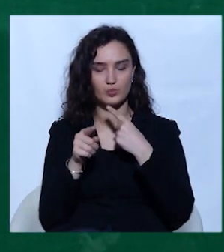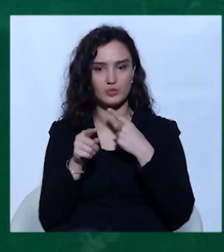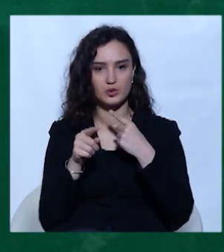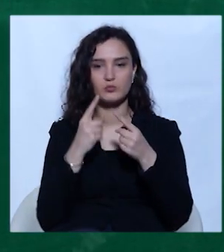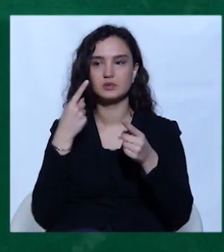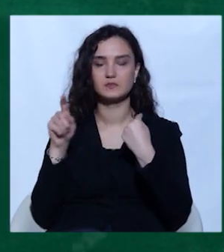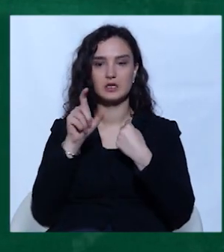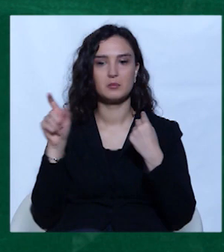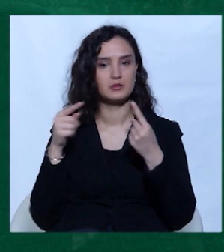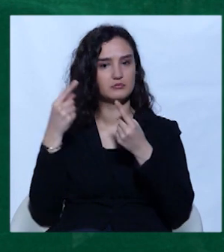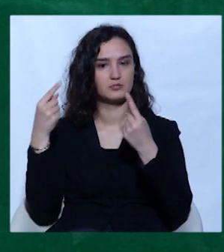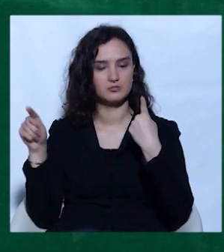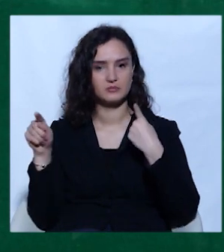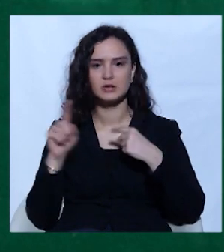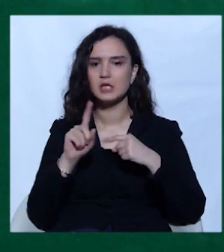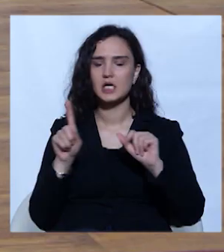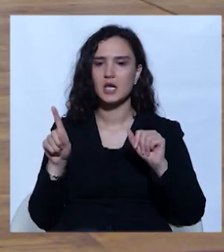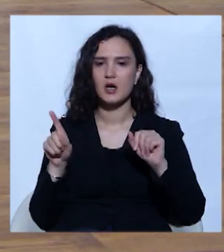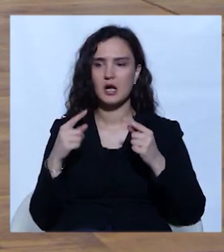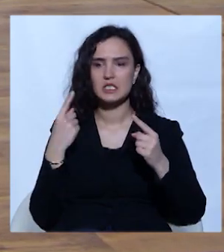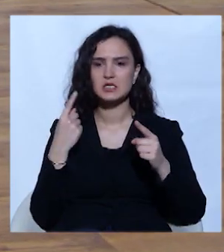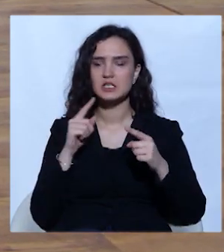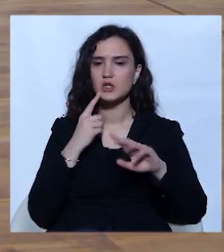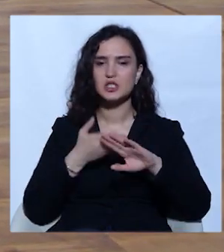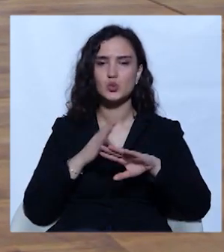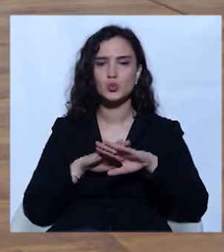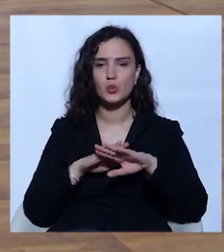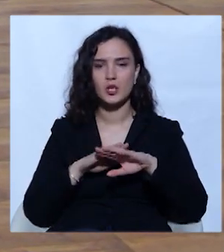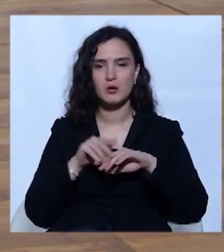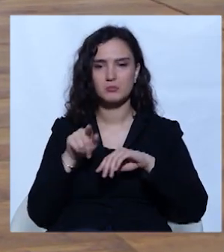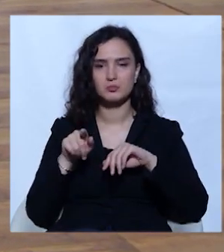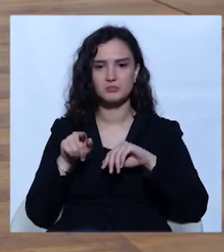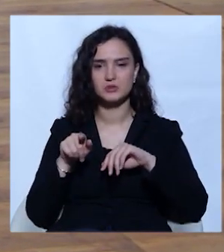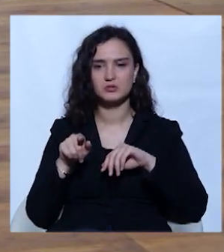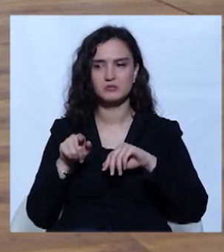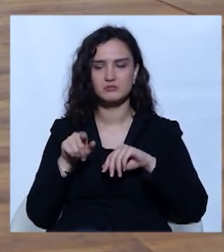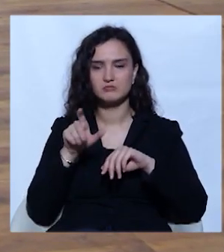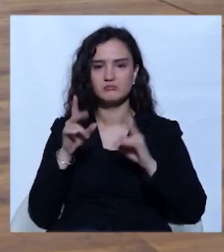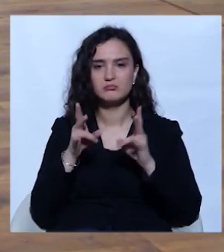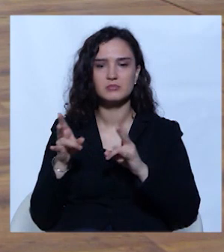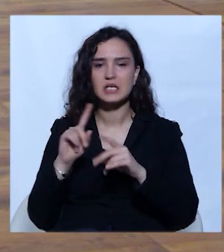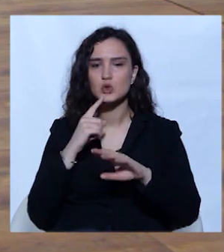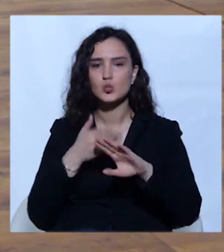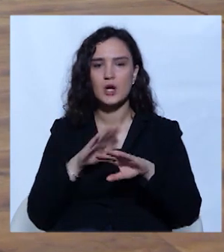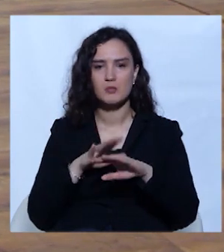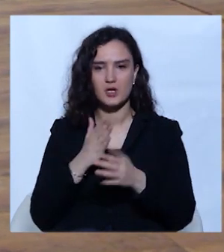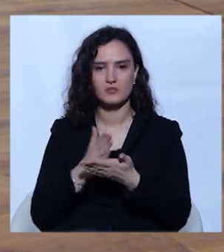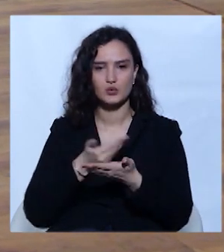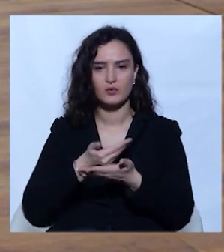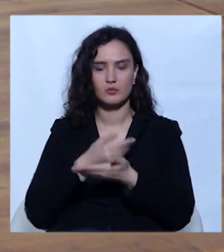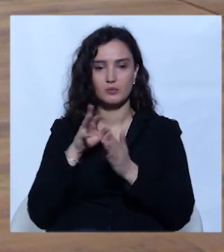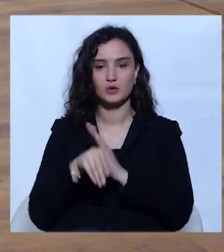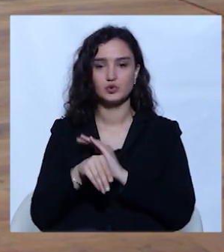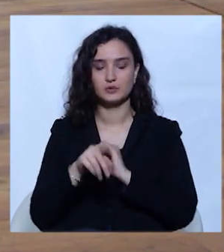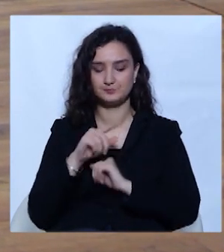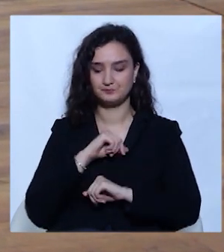other people's. What kind of difficulties do you think this might cause for August? Well, you can't be